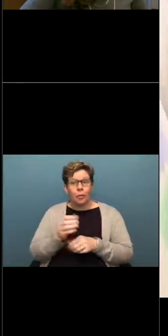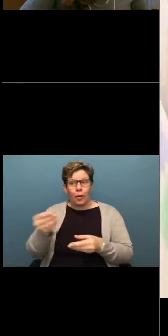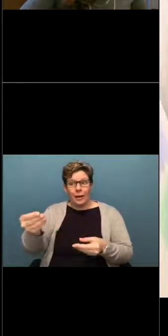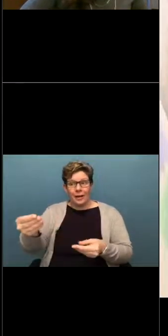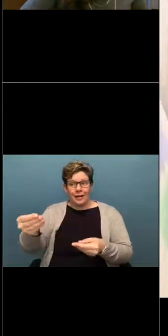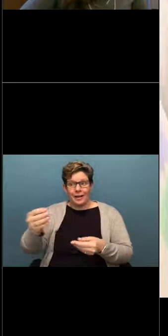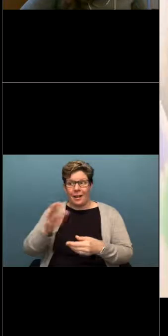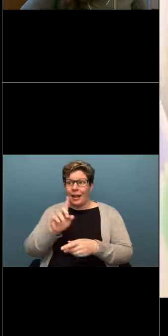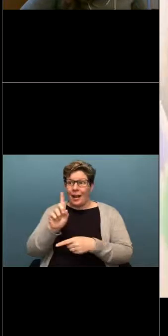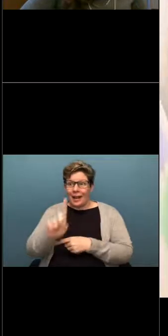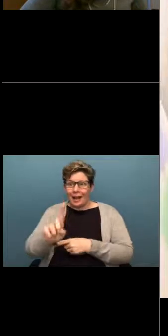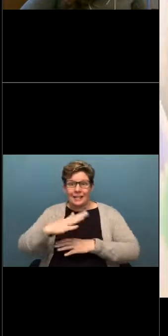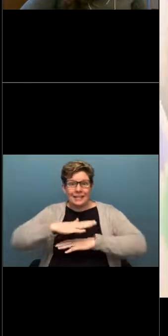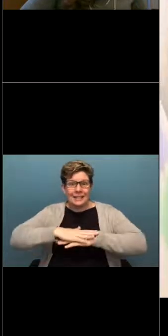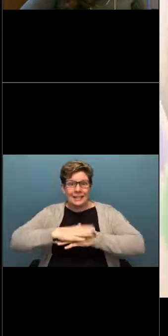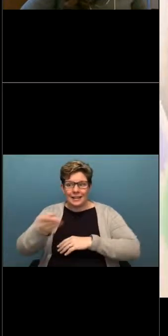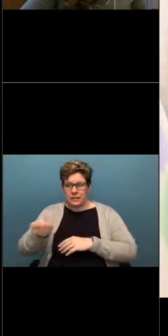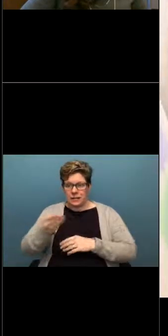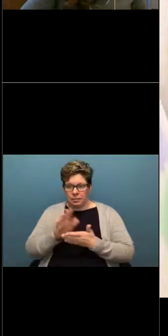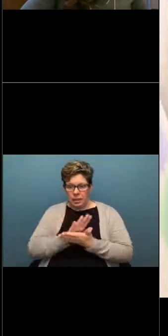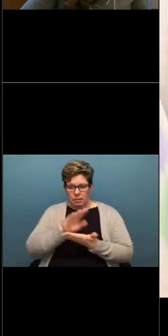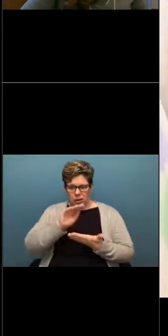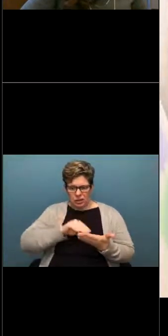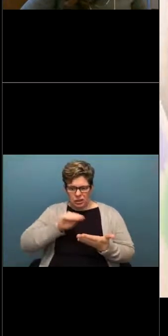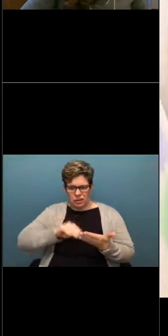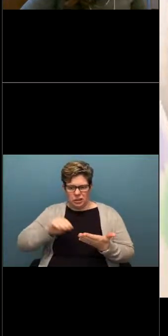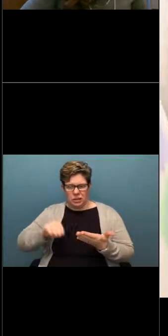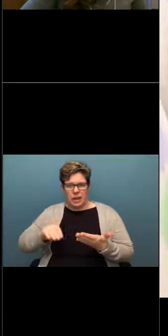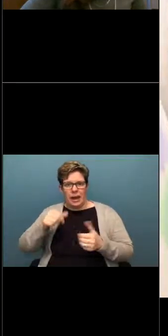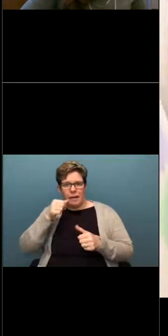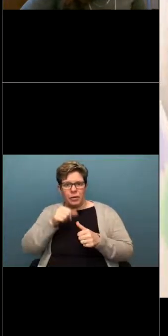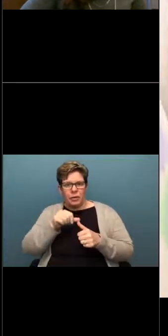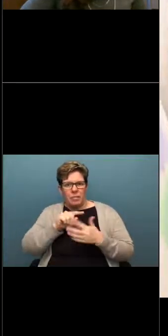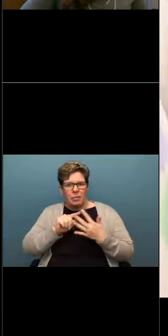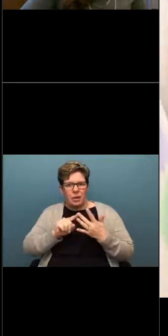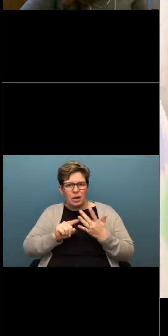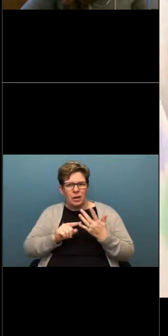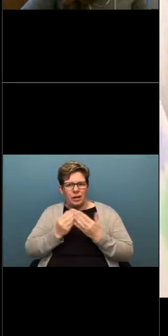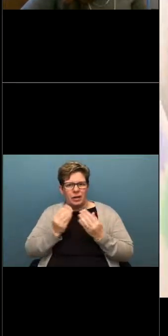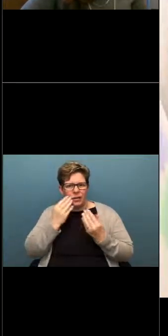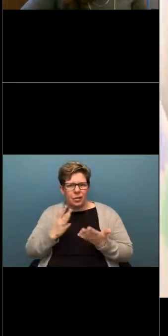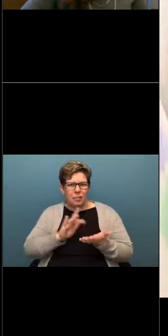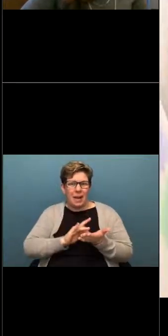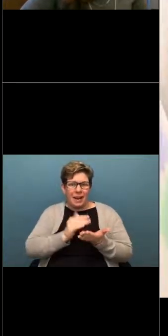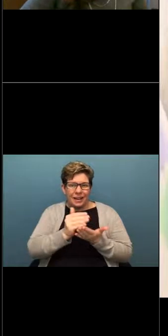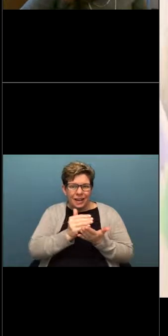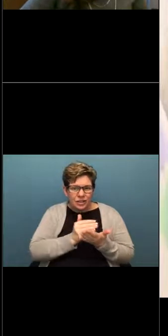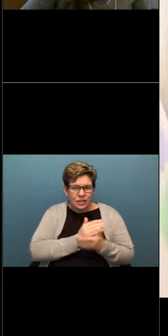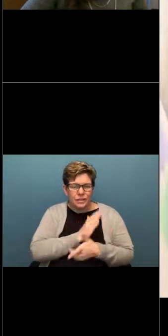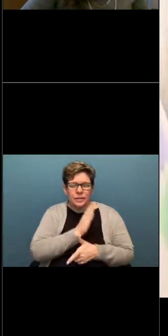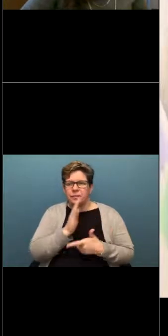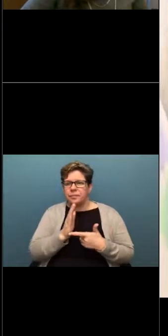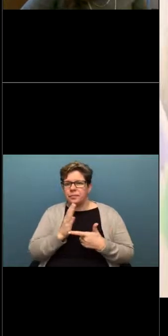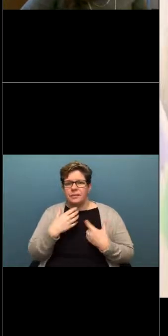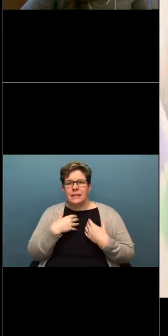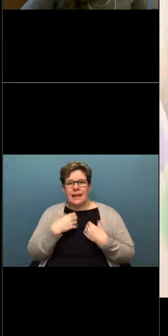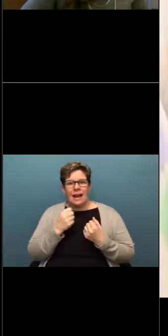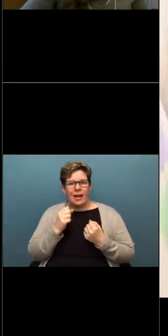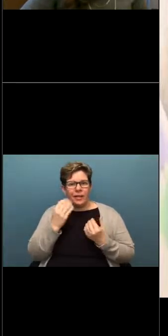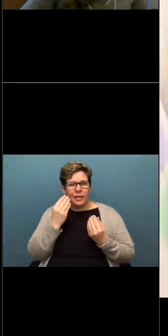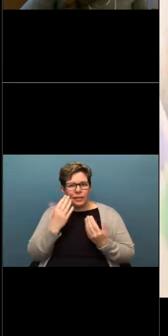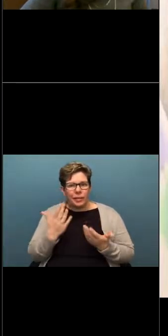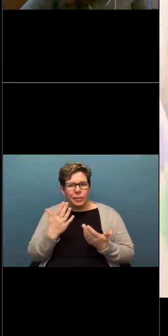paper and you've got a short amount of time to recall a bunch of information, things like medications, health information